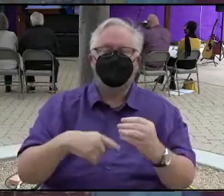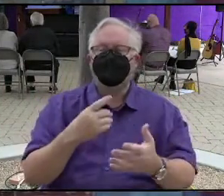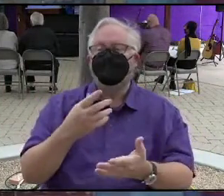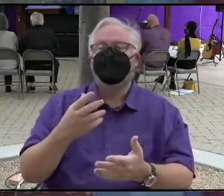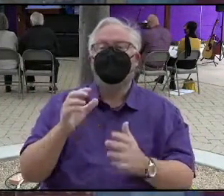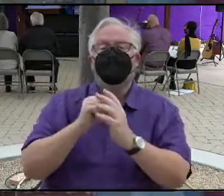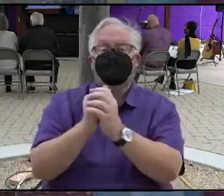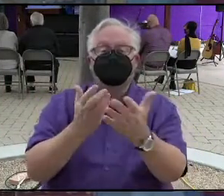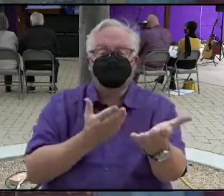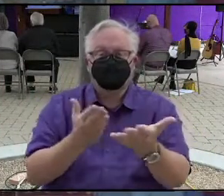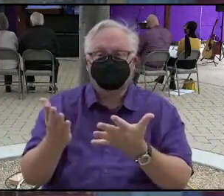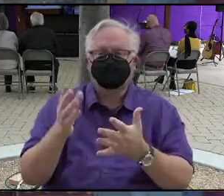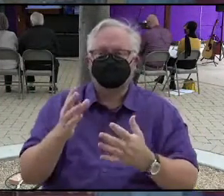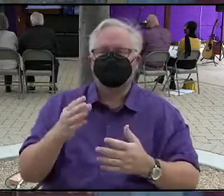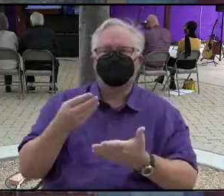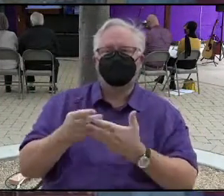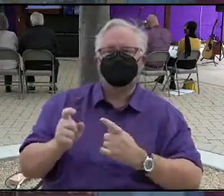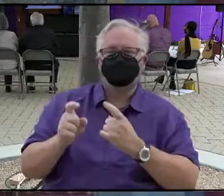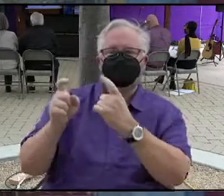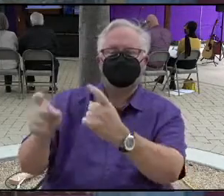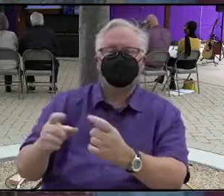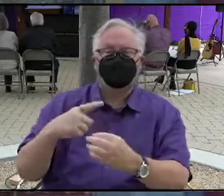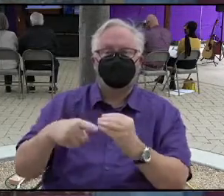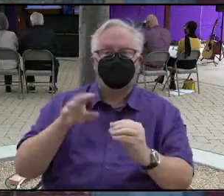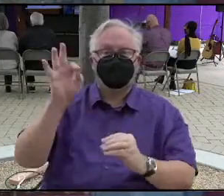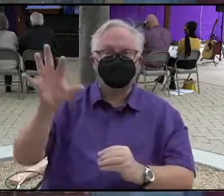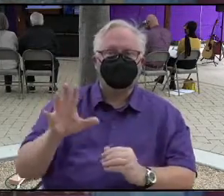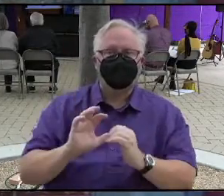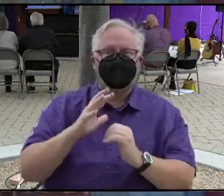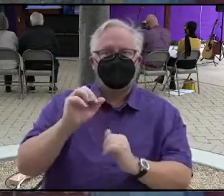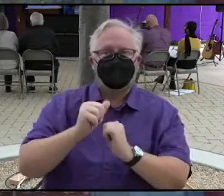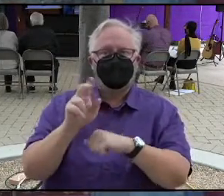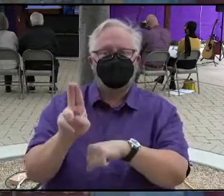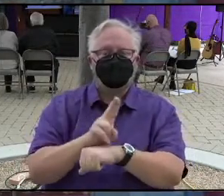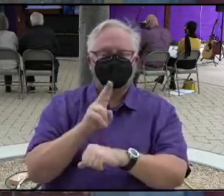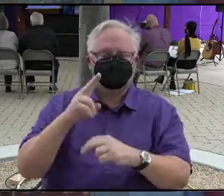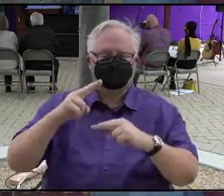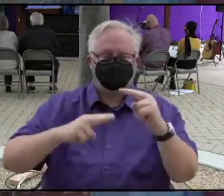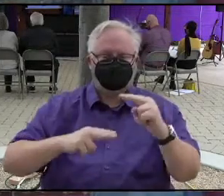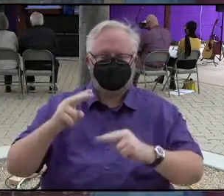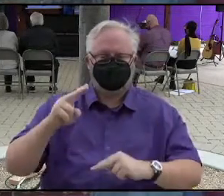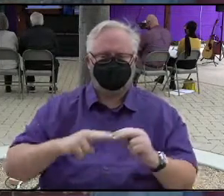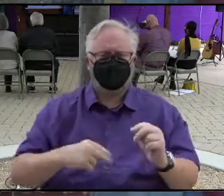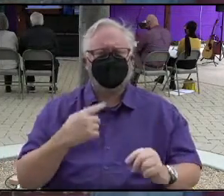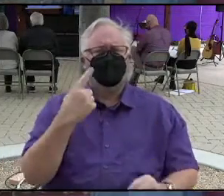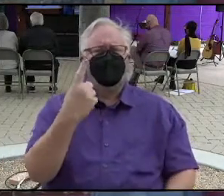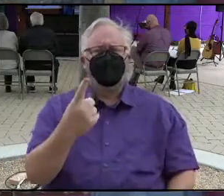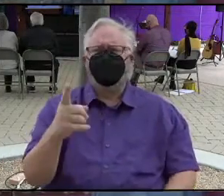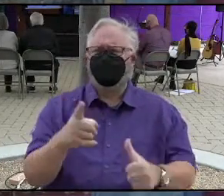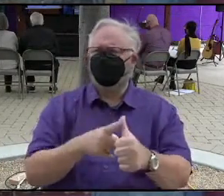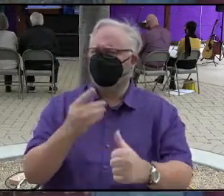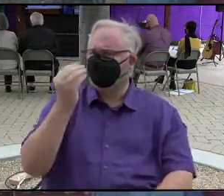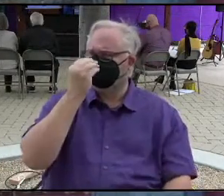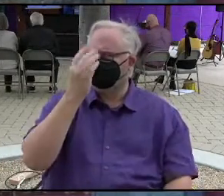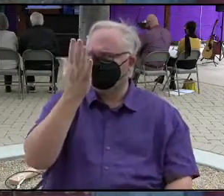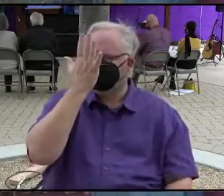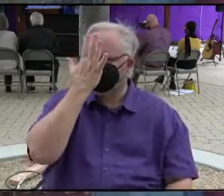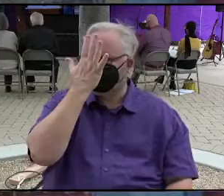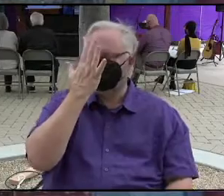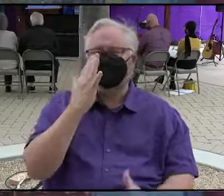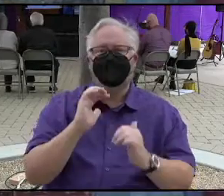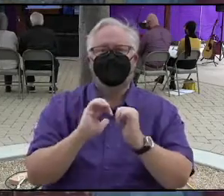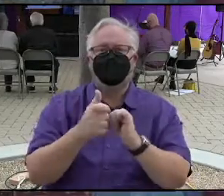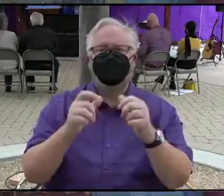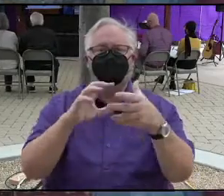clergy, and about how we would use the building. That was one of my first lessons in how